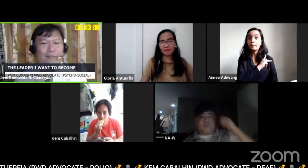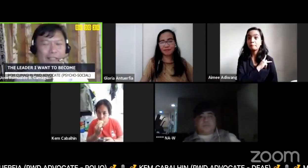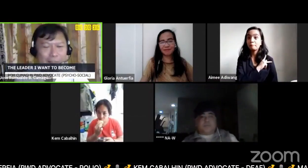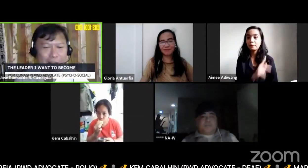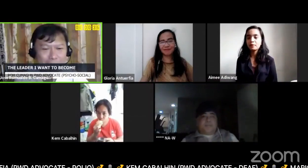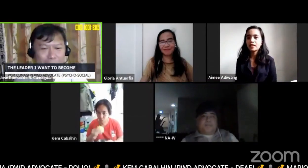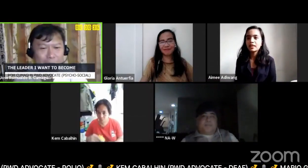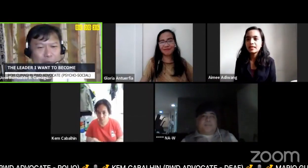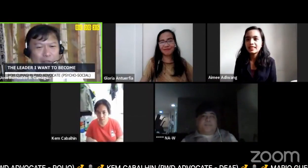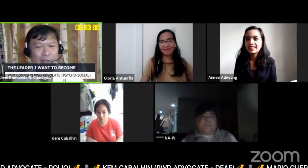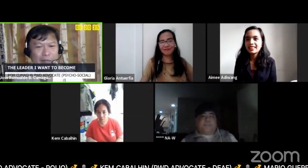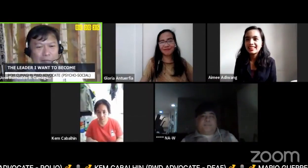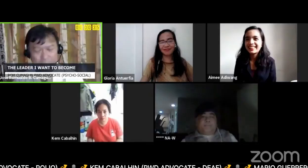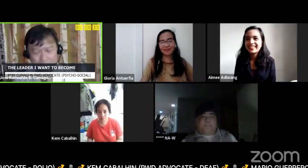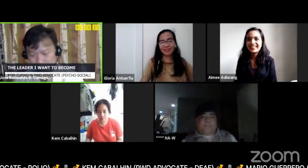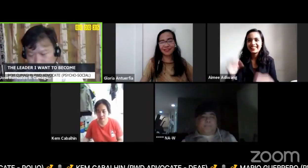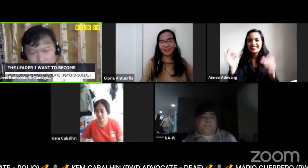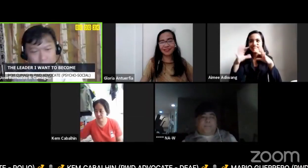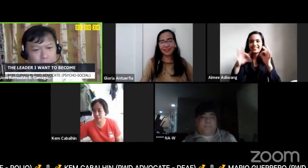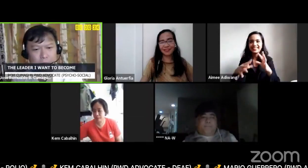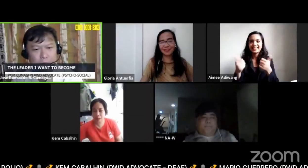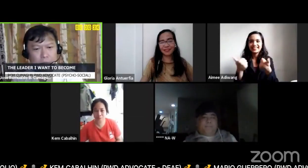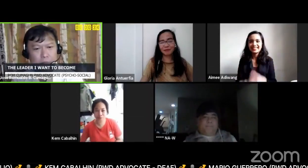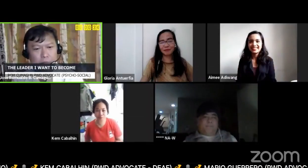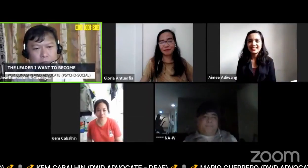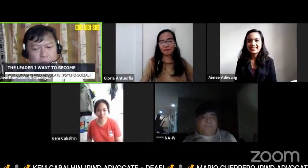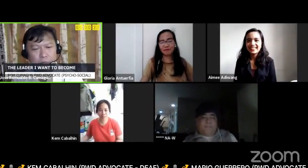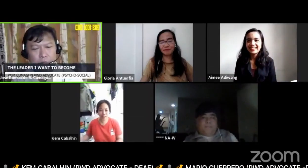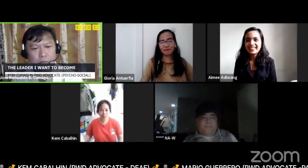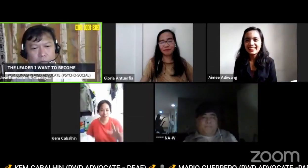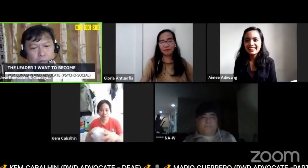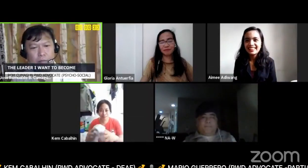minute. Final comment before we wrap up.